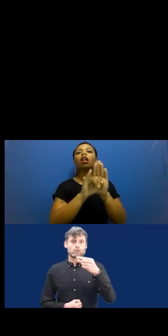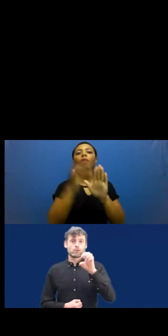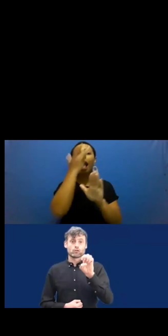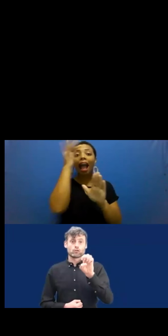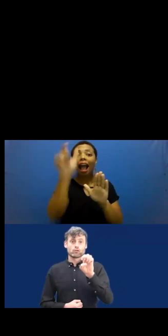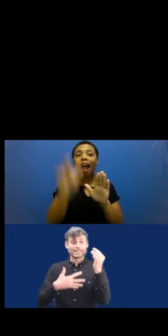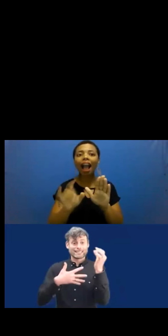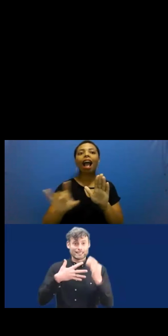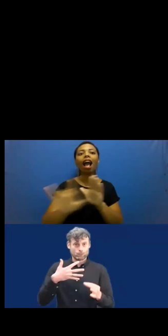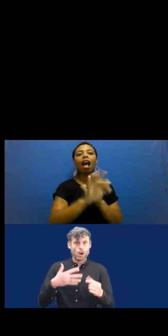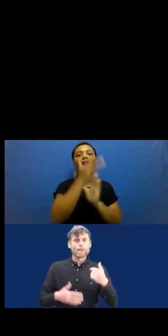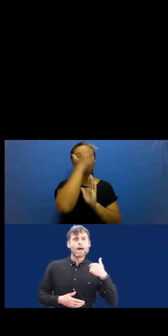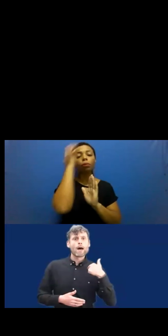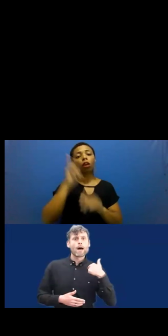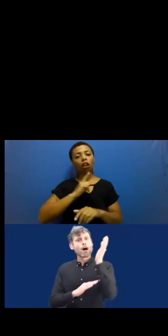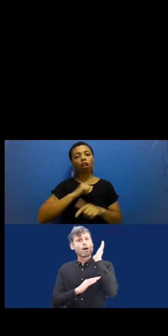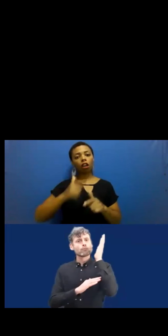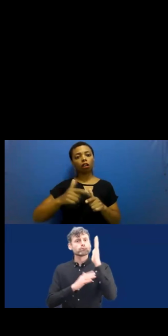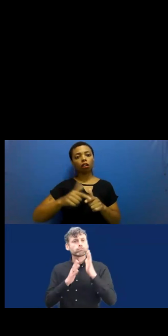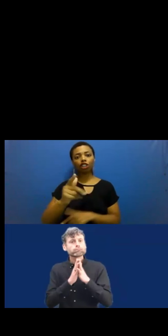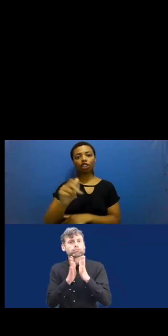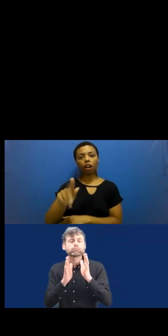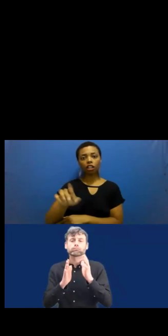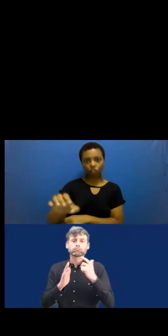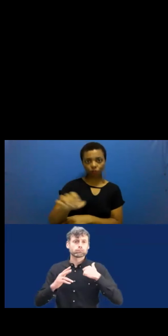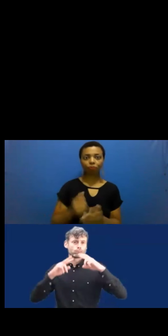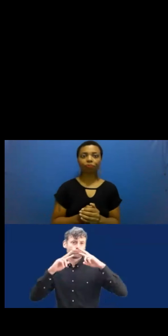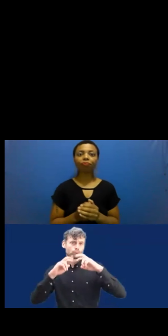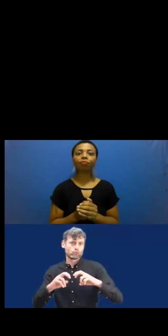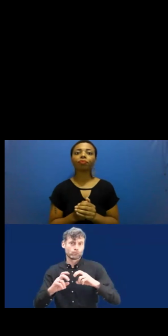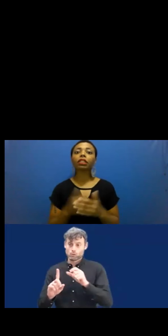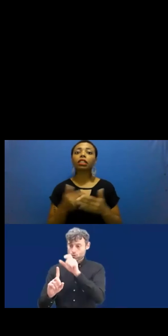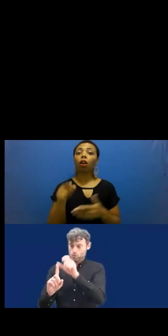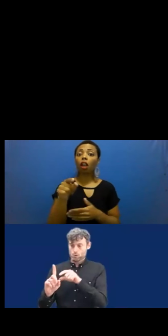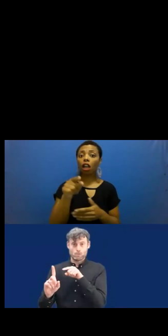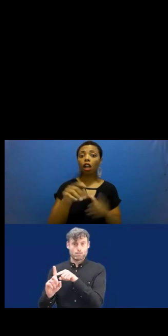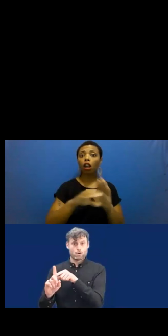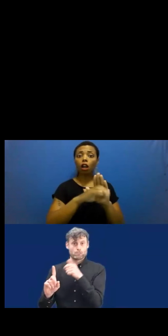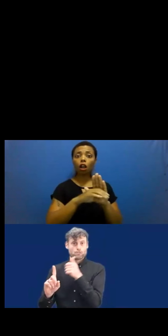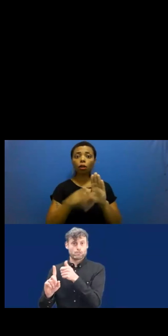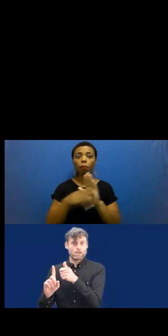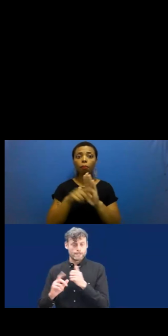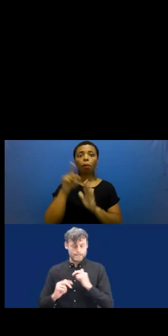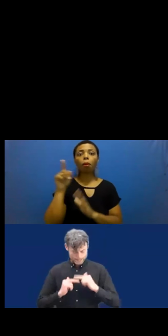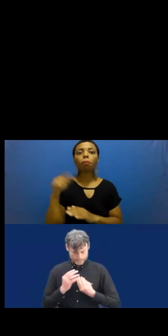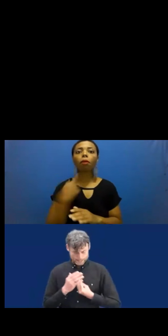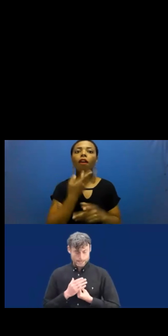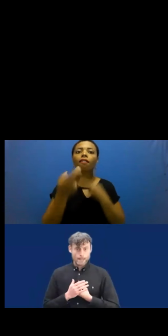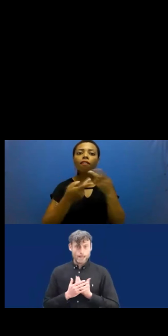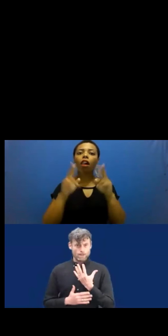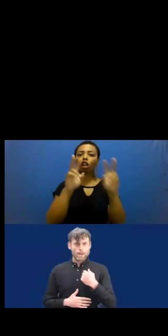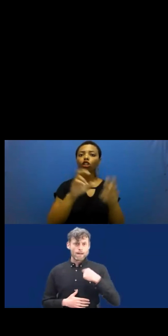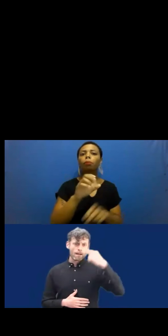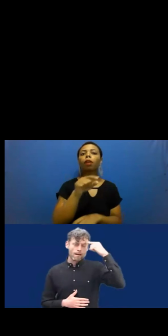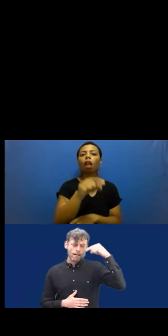syndrome. This is of concern to individuals with charge syndrome themselves, their